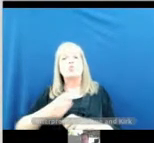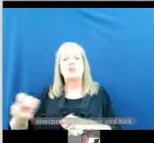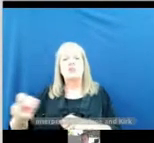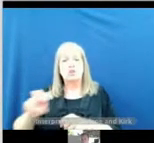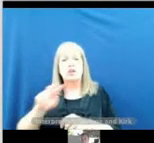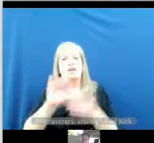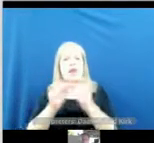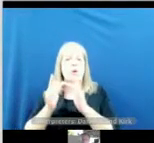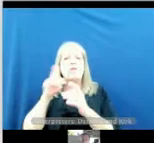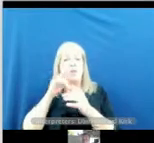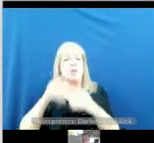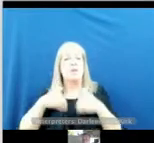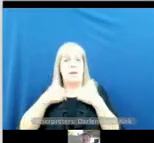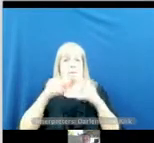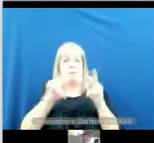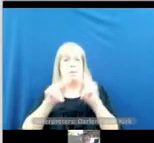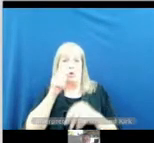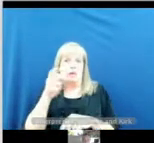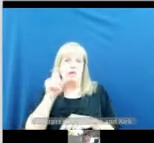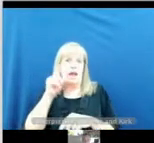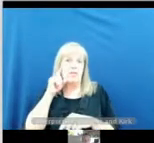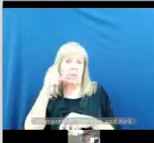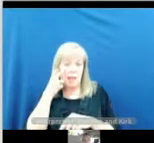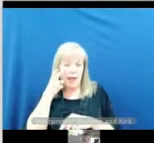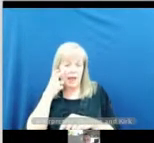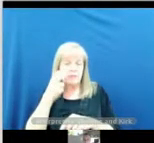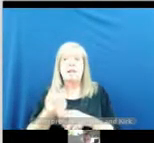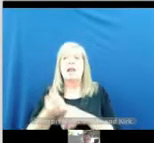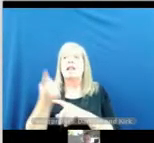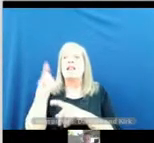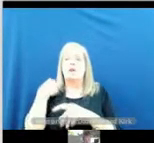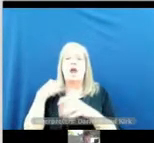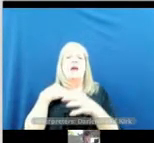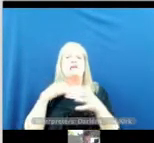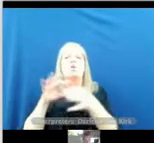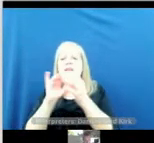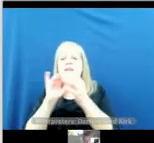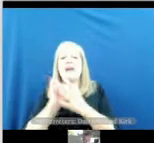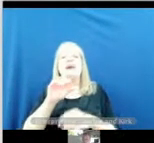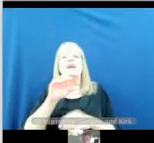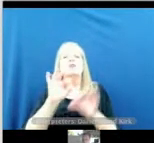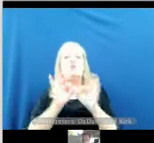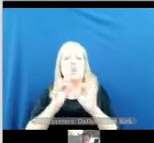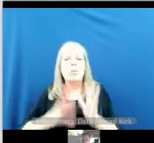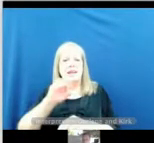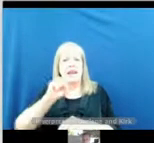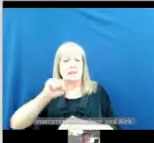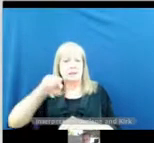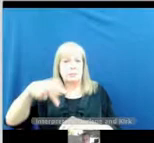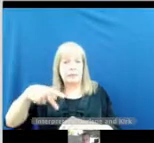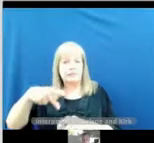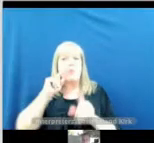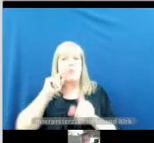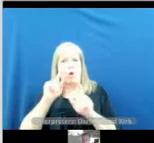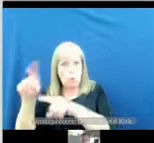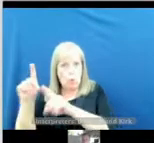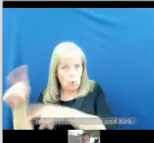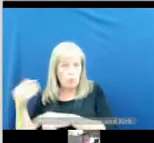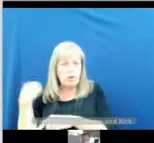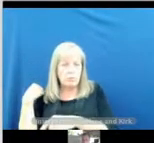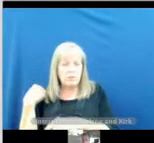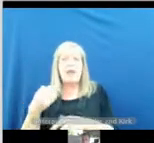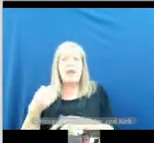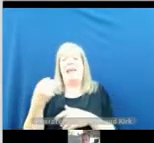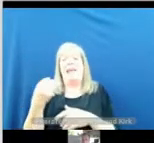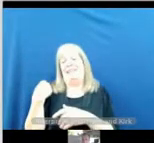and last year I coordinated the interpreters and SSPs for that event. And again, this January for Martin Luther King weekend in the